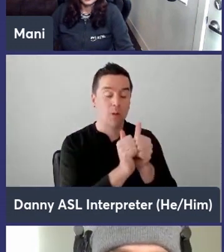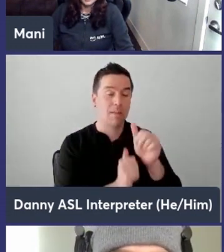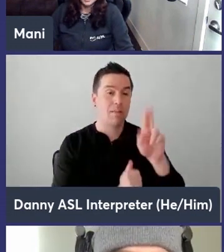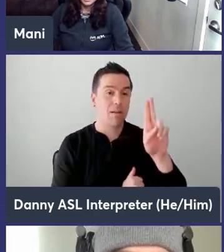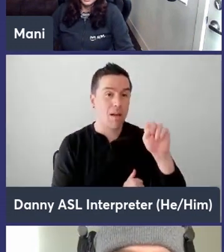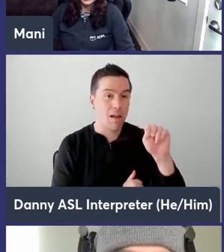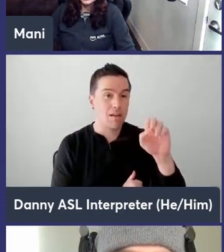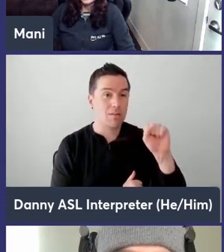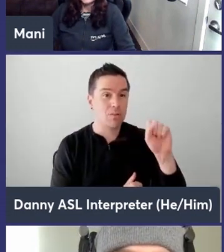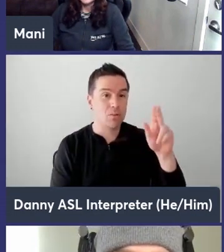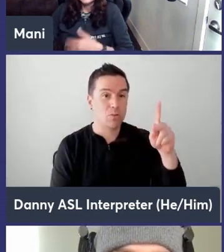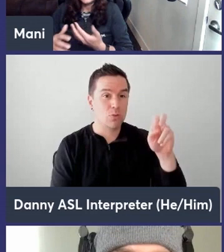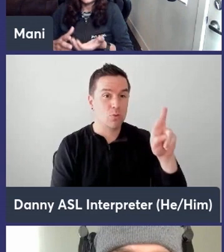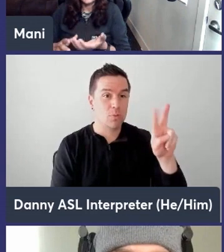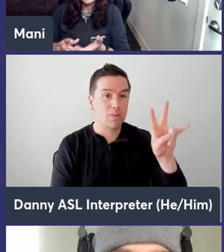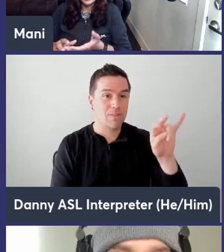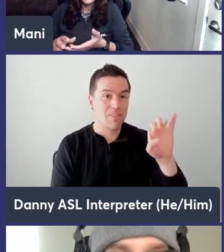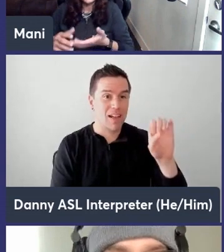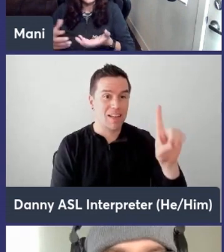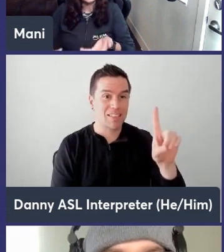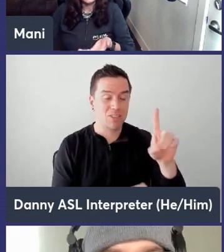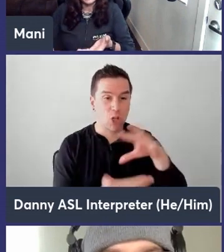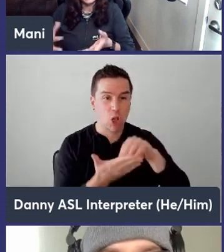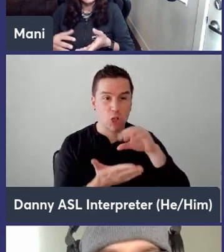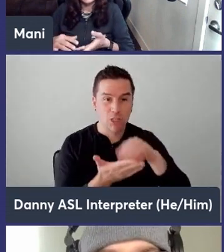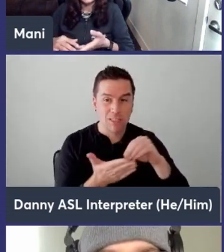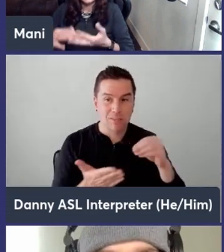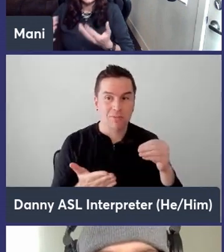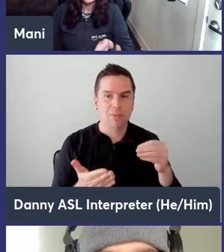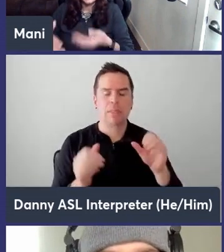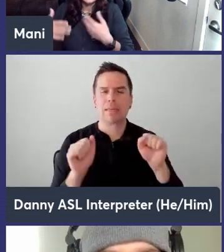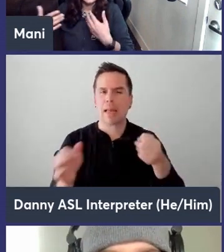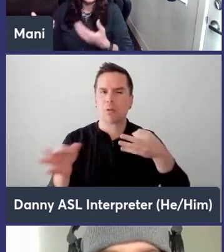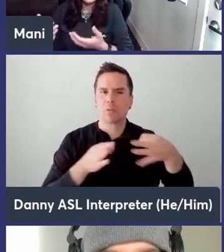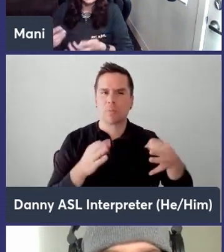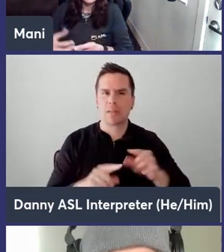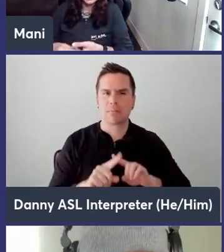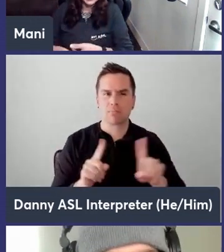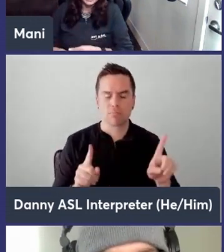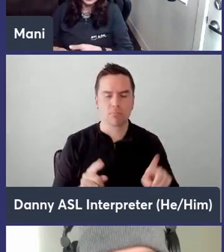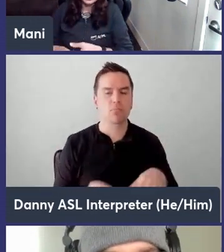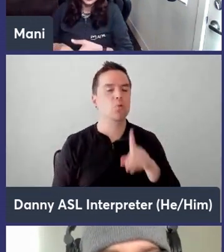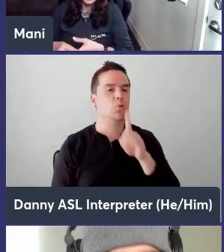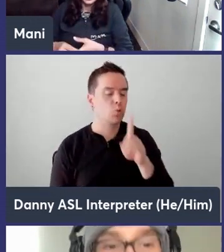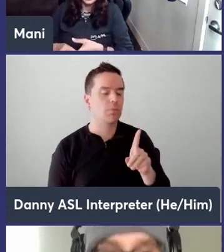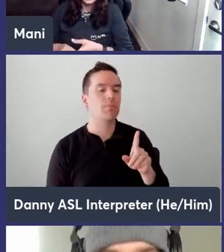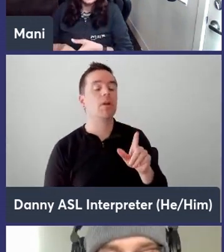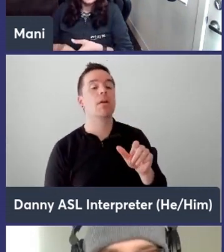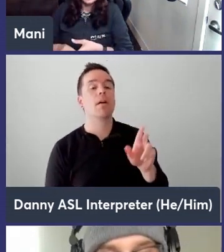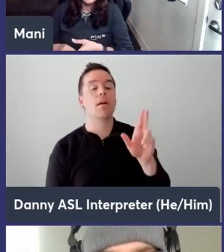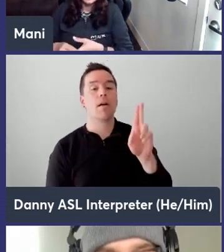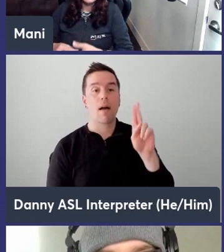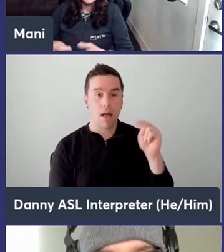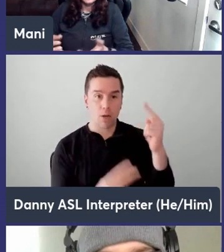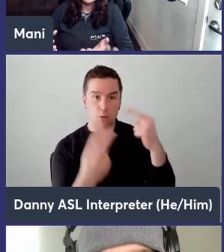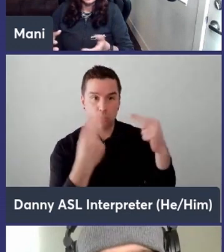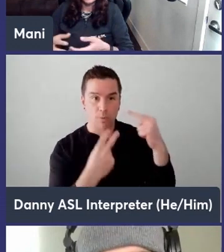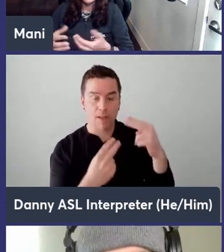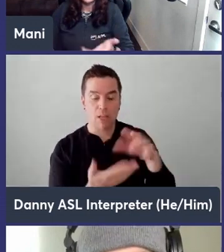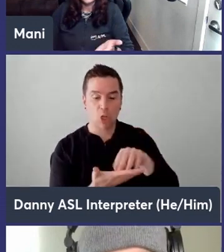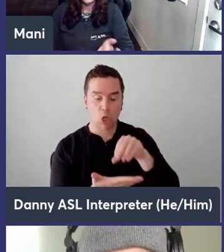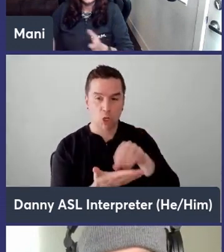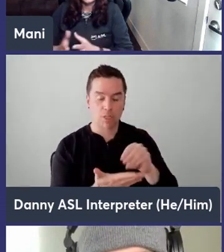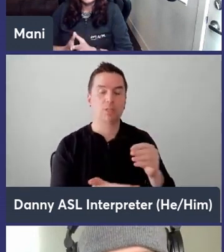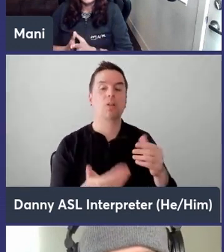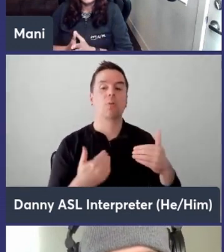learning? So when we are talking about supervised learning, we are saying that, okay, we have this labeled data. And then what